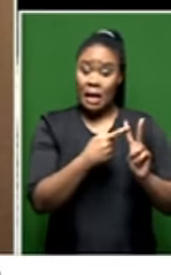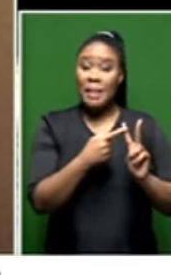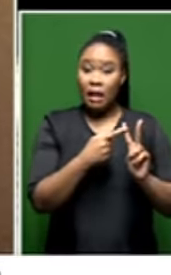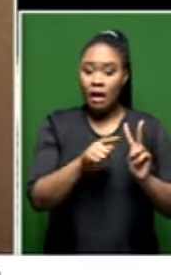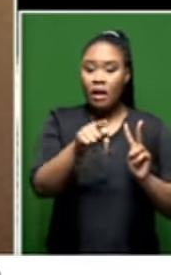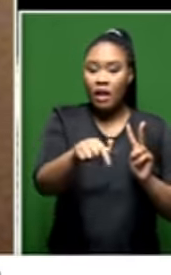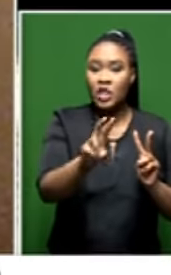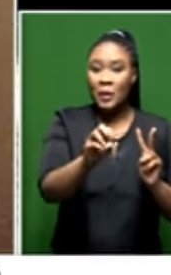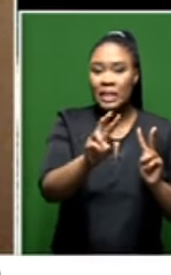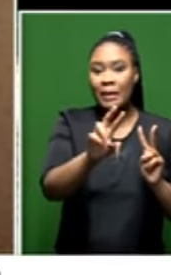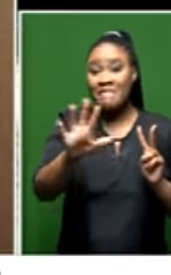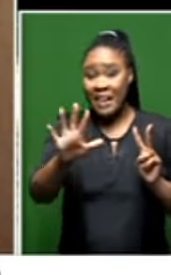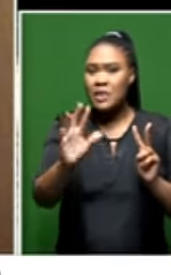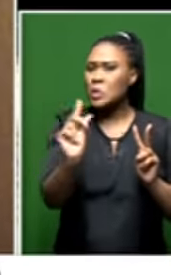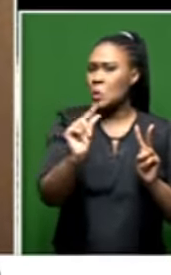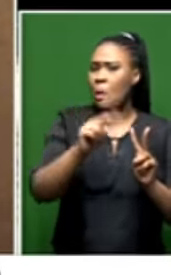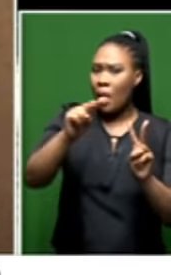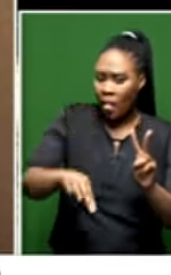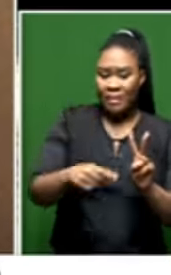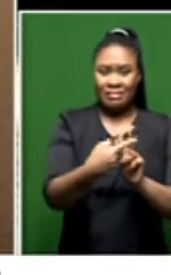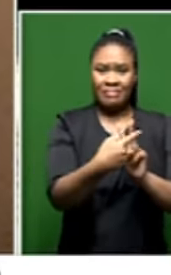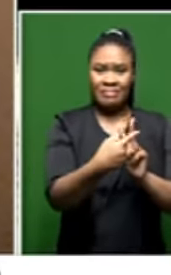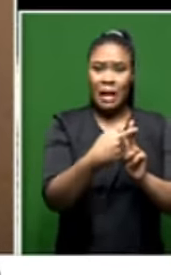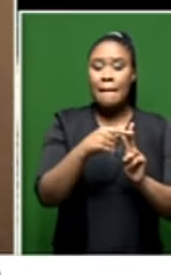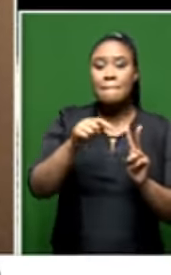this disadvantage them in any way,